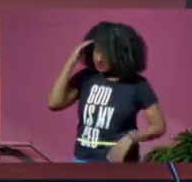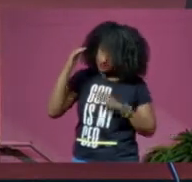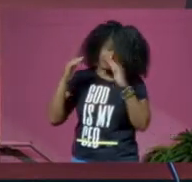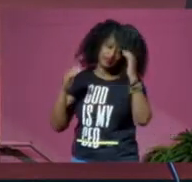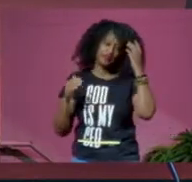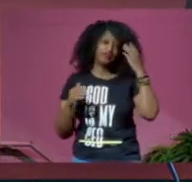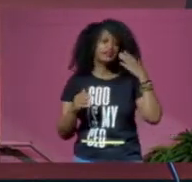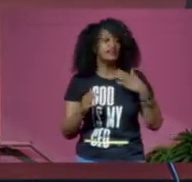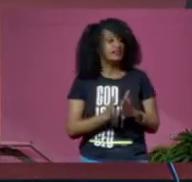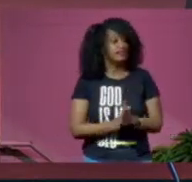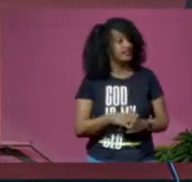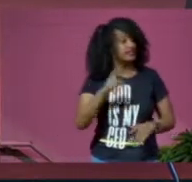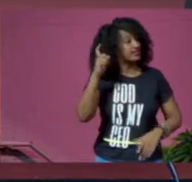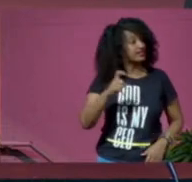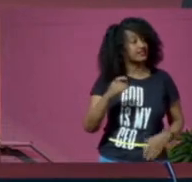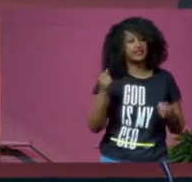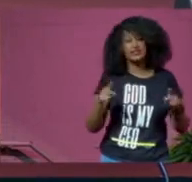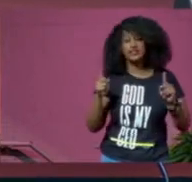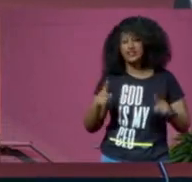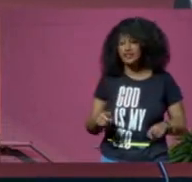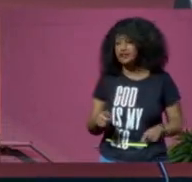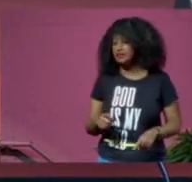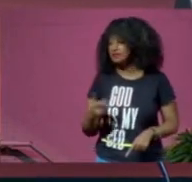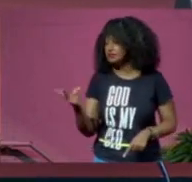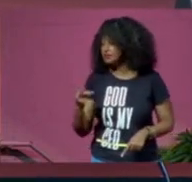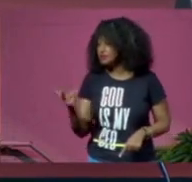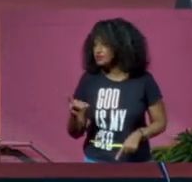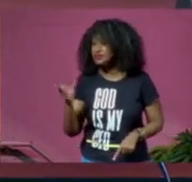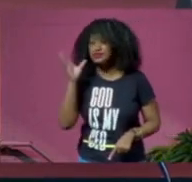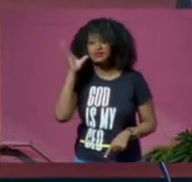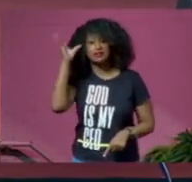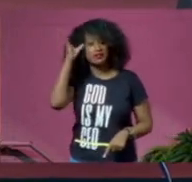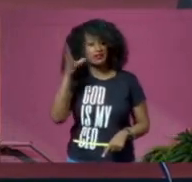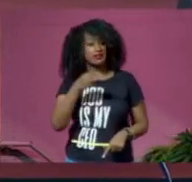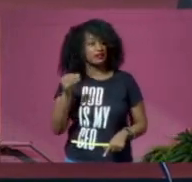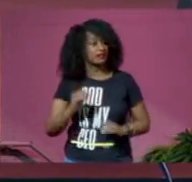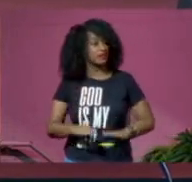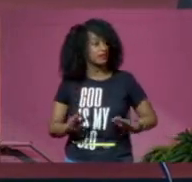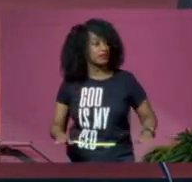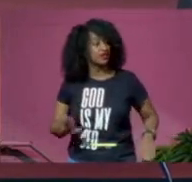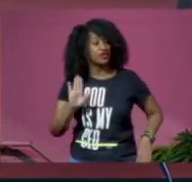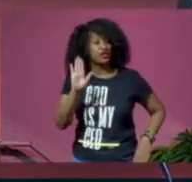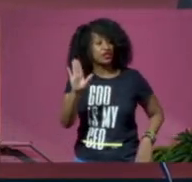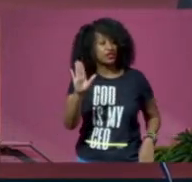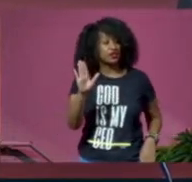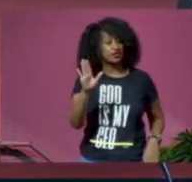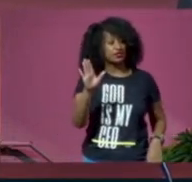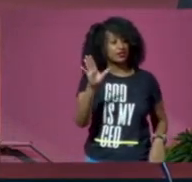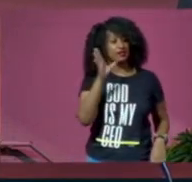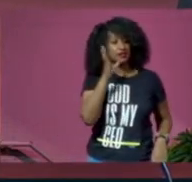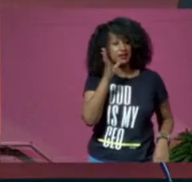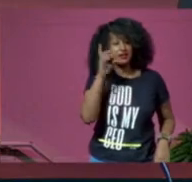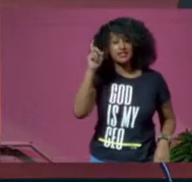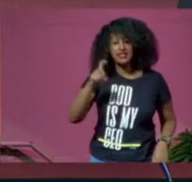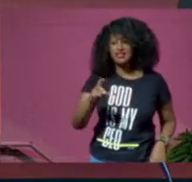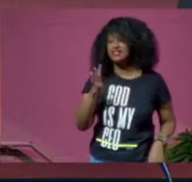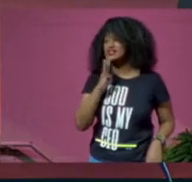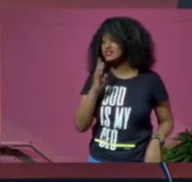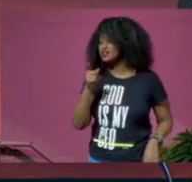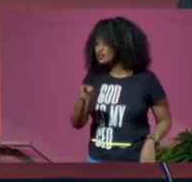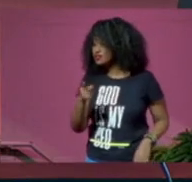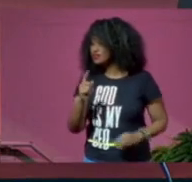parents and I am that youth pastor. There are some things that your mama need to talk to you about. I will pray for you for it, but that's not